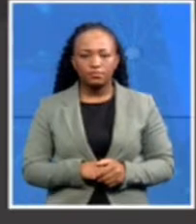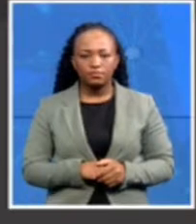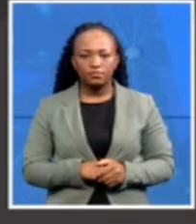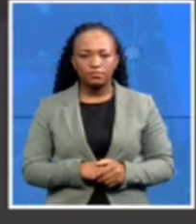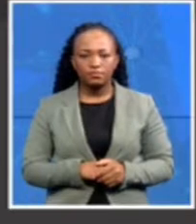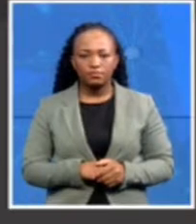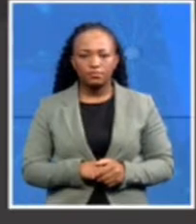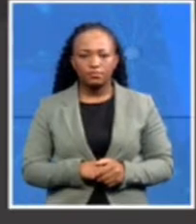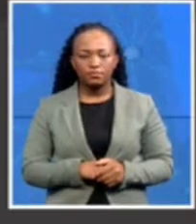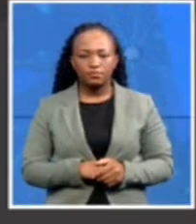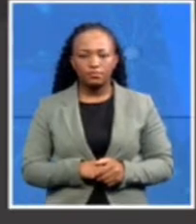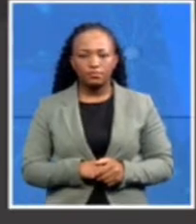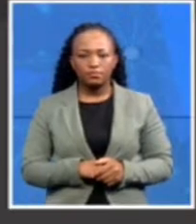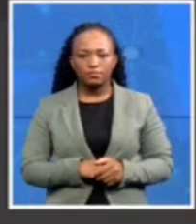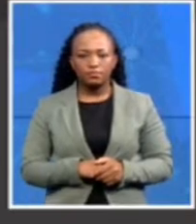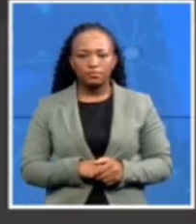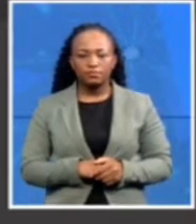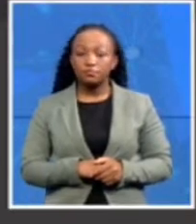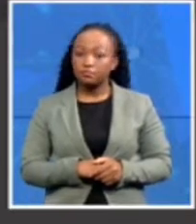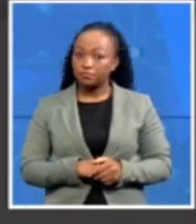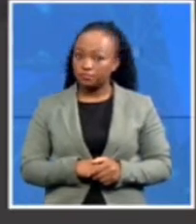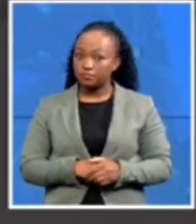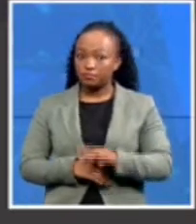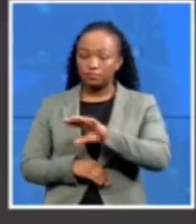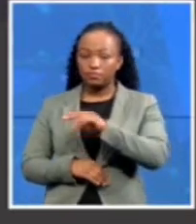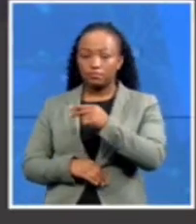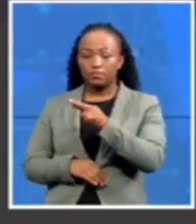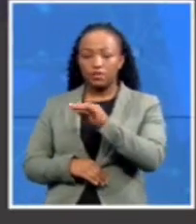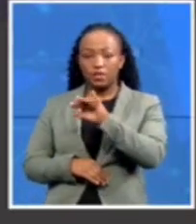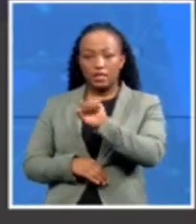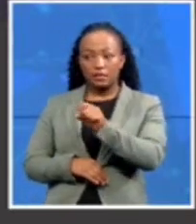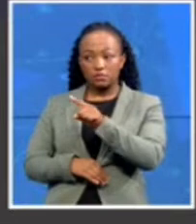Chris, do you want to take the opportunity?